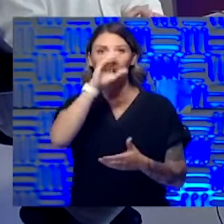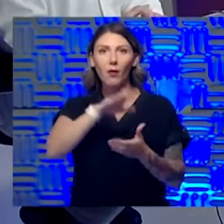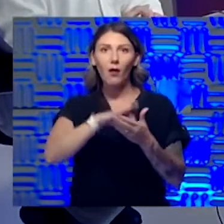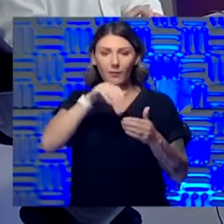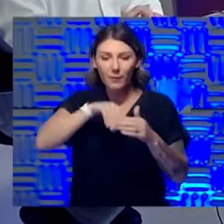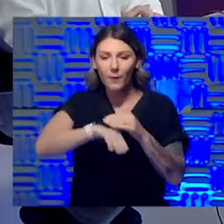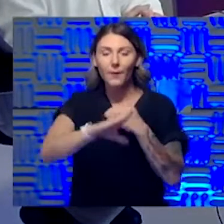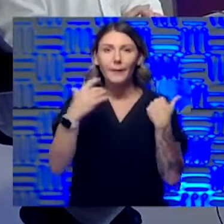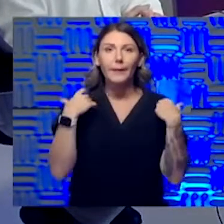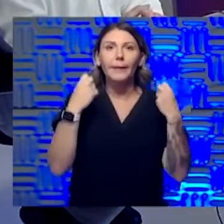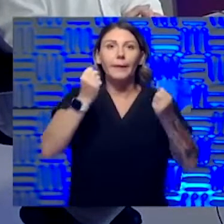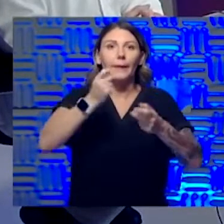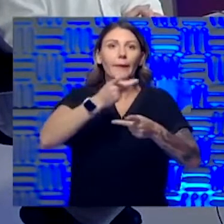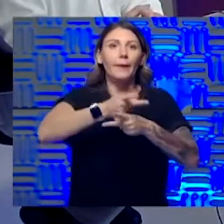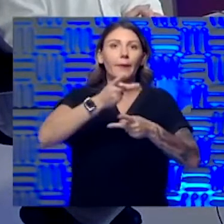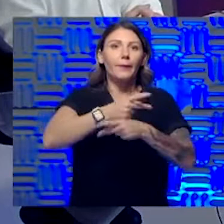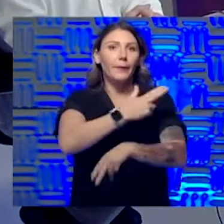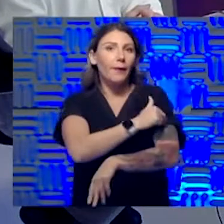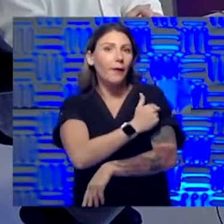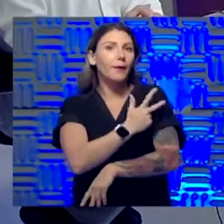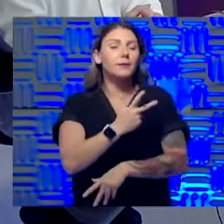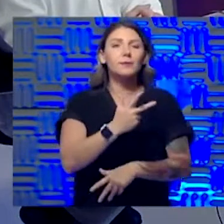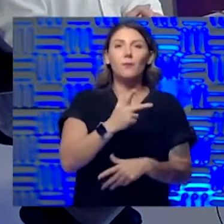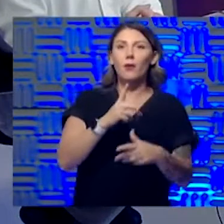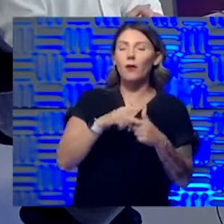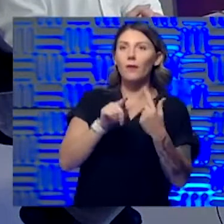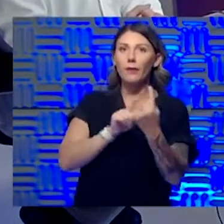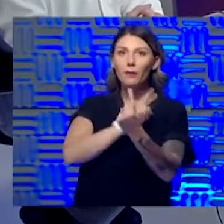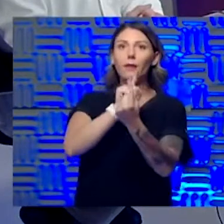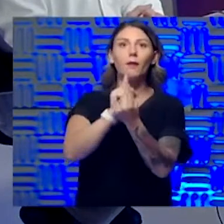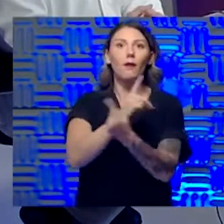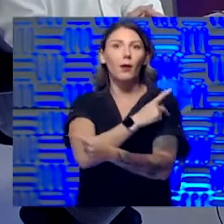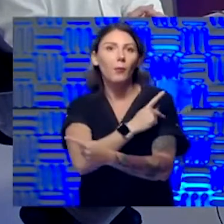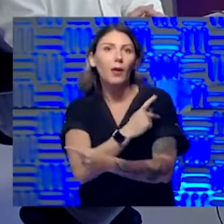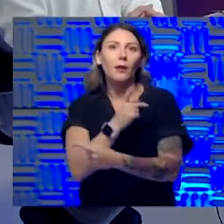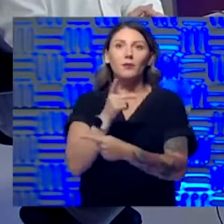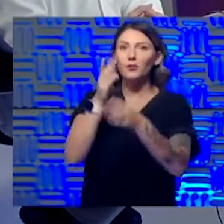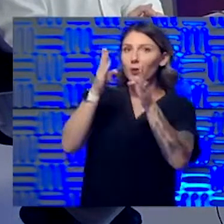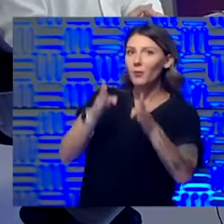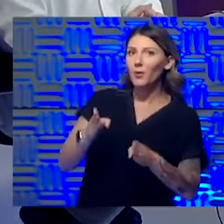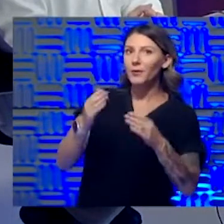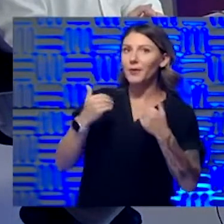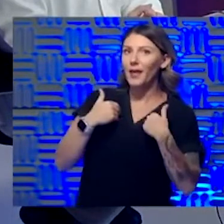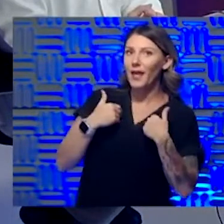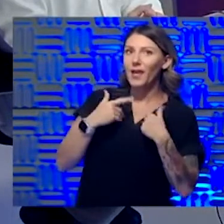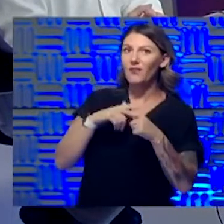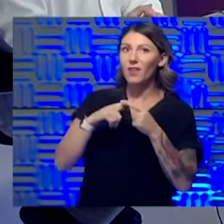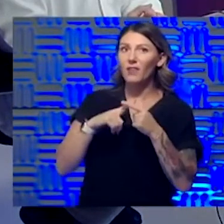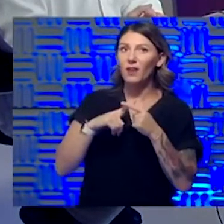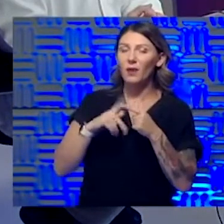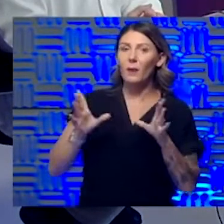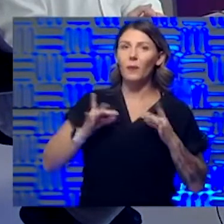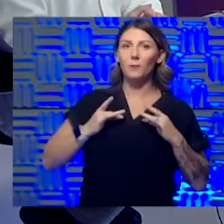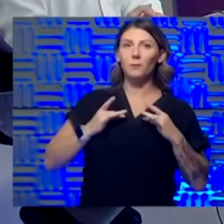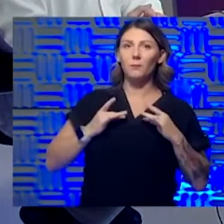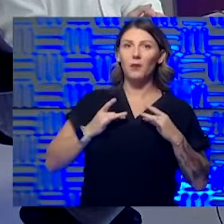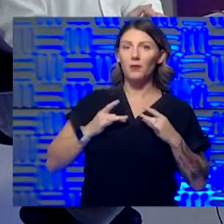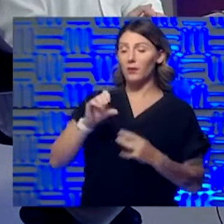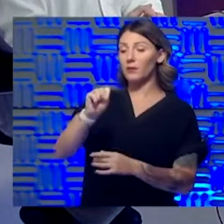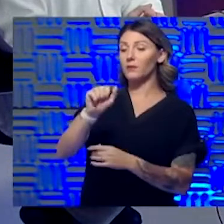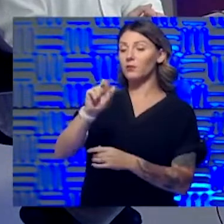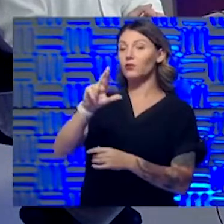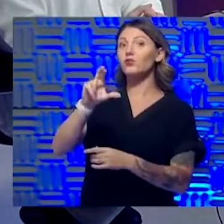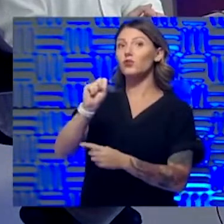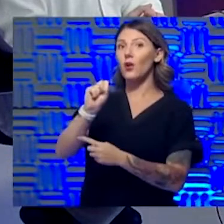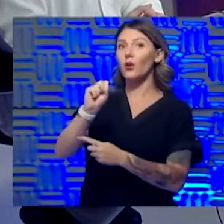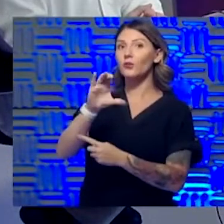and because they're going to either run into a patient or a person or something like that, they'll get SARS-CoV-2 and